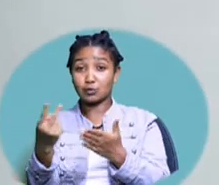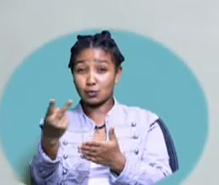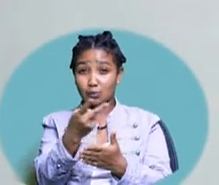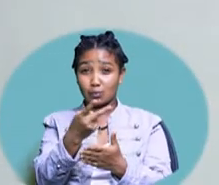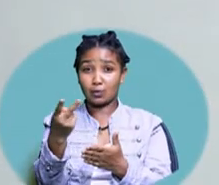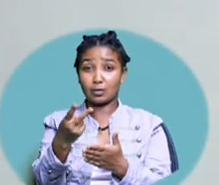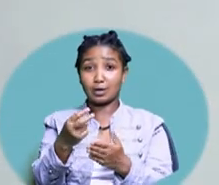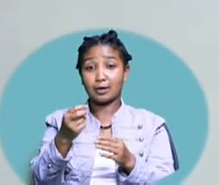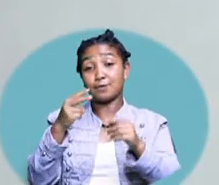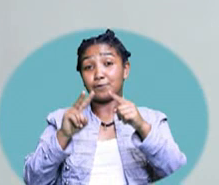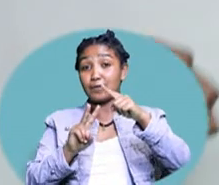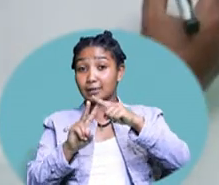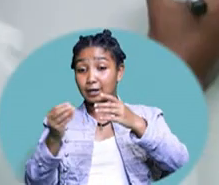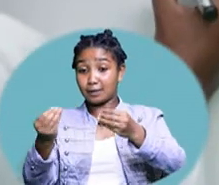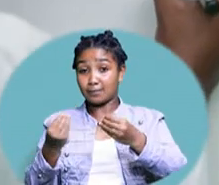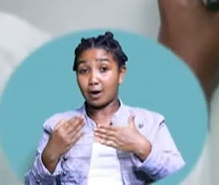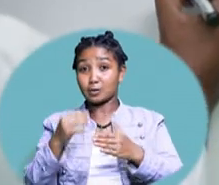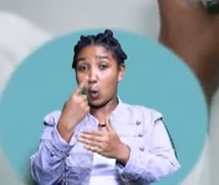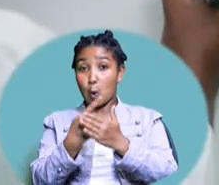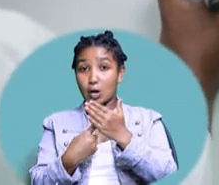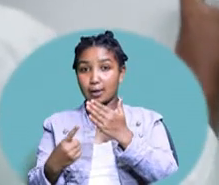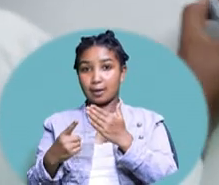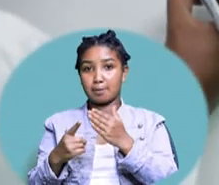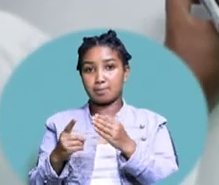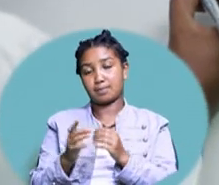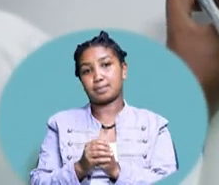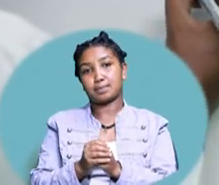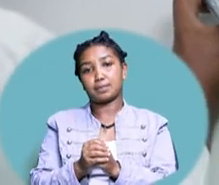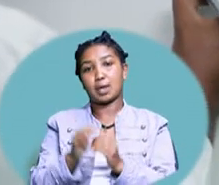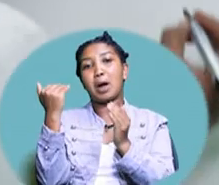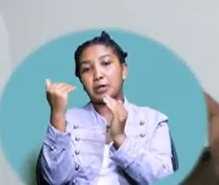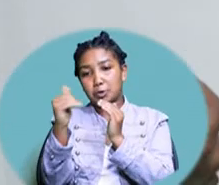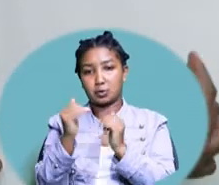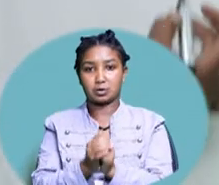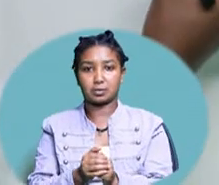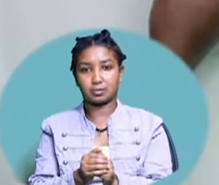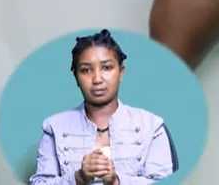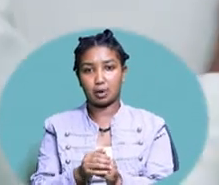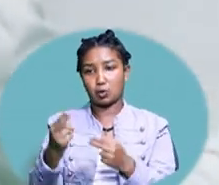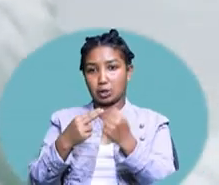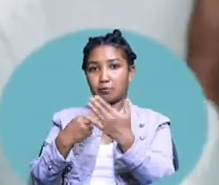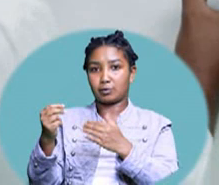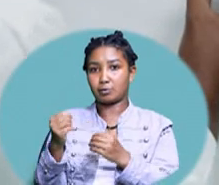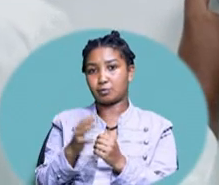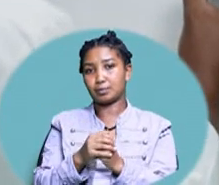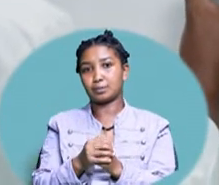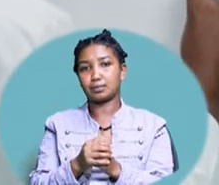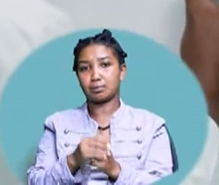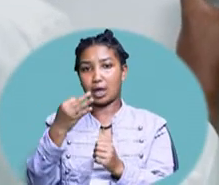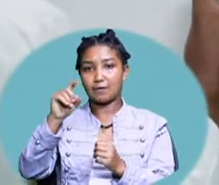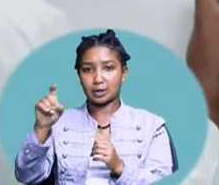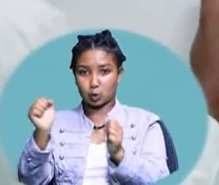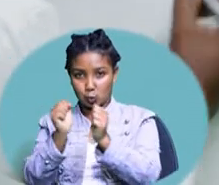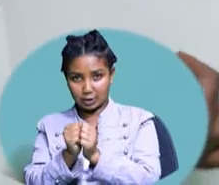two vectors gives us only magnitude, or just we should have to multiply the coefficients,